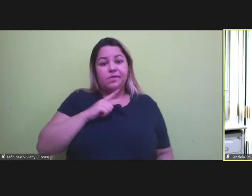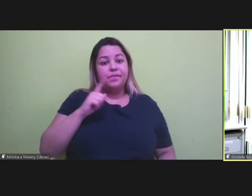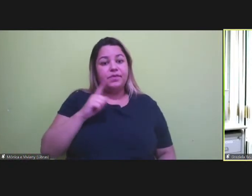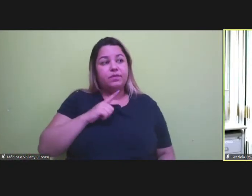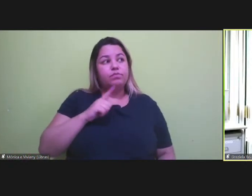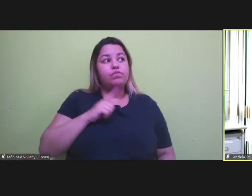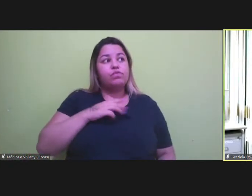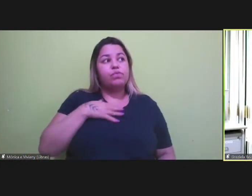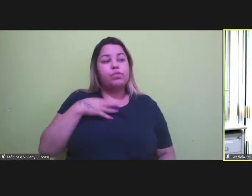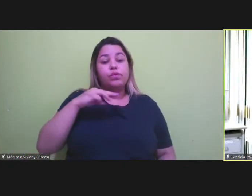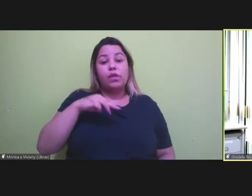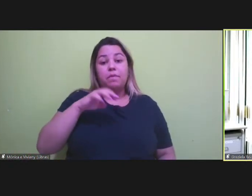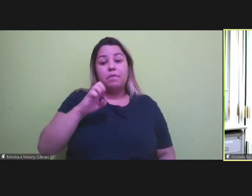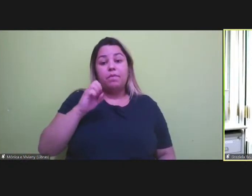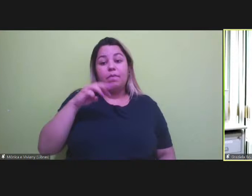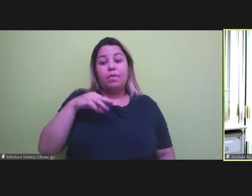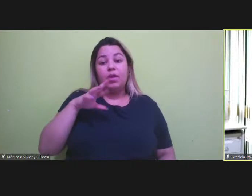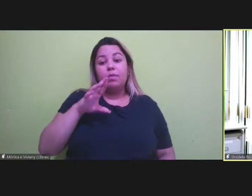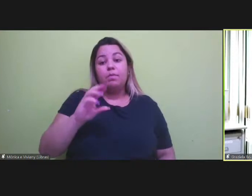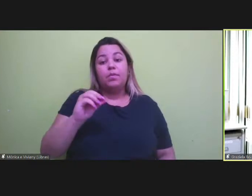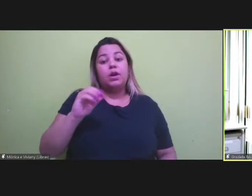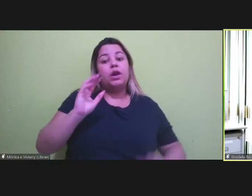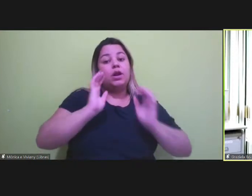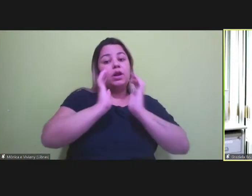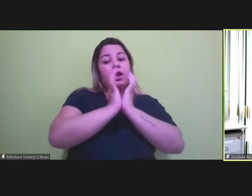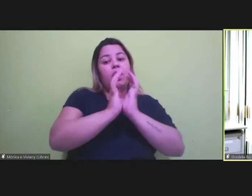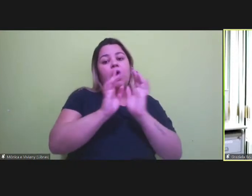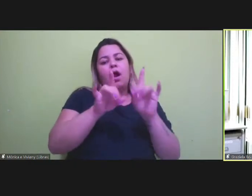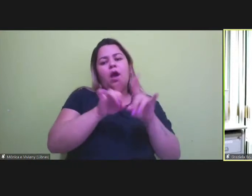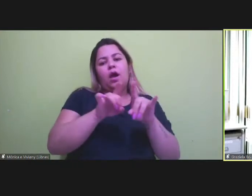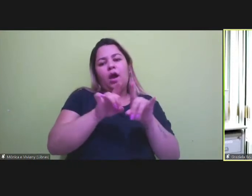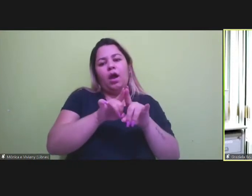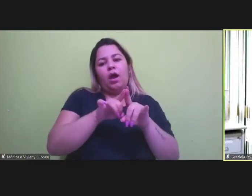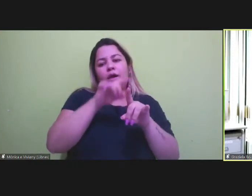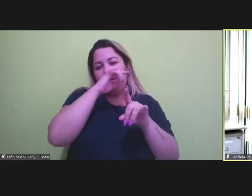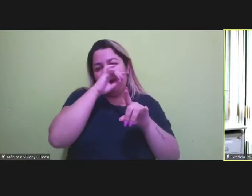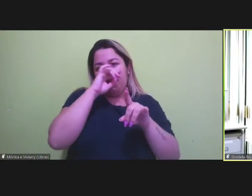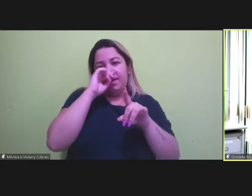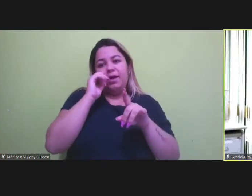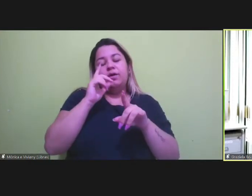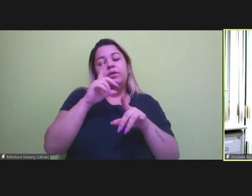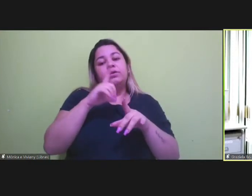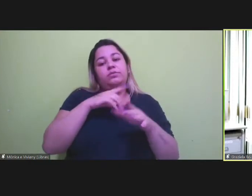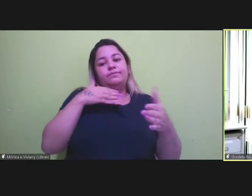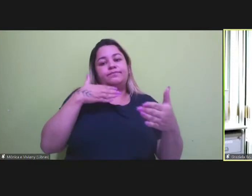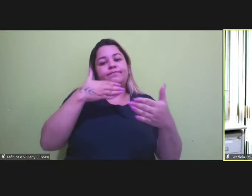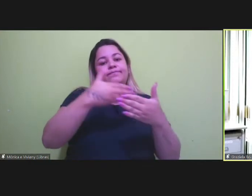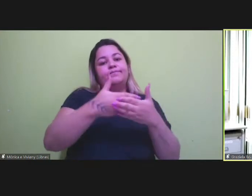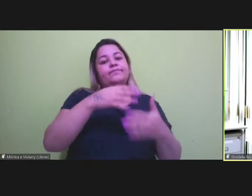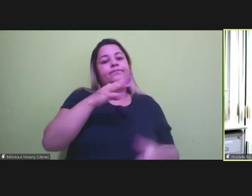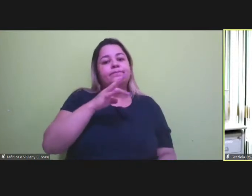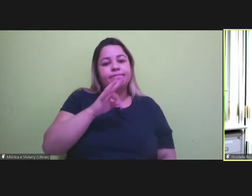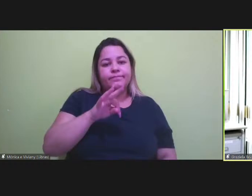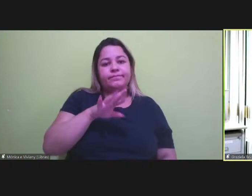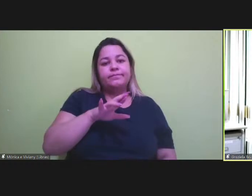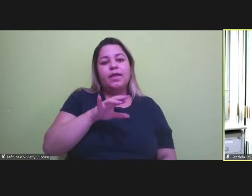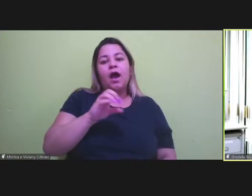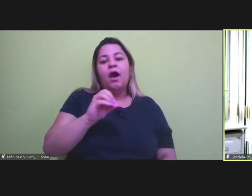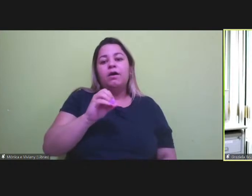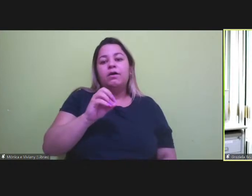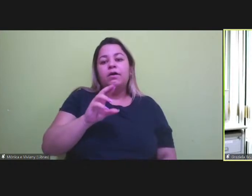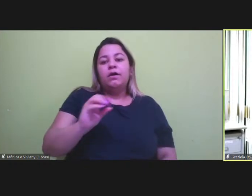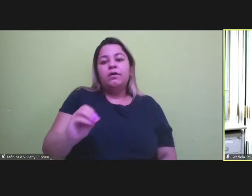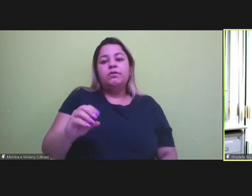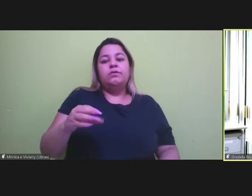places in where we have this member of the team that's very important. So this proximity with the territory,